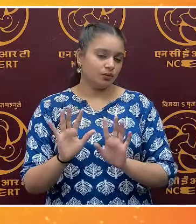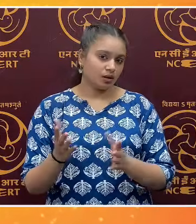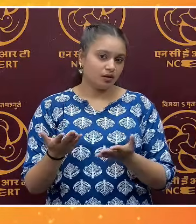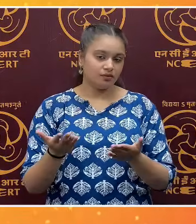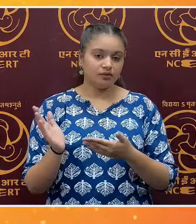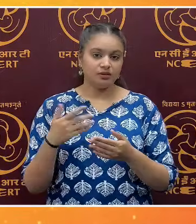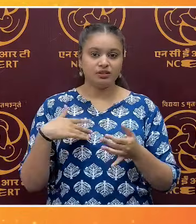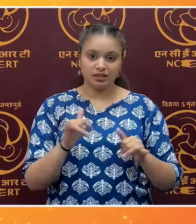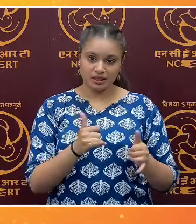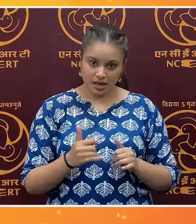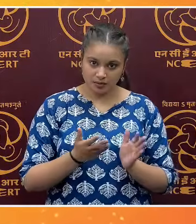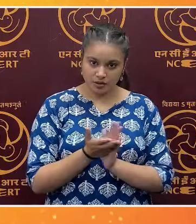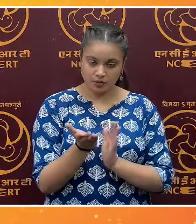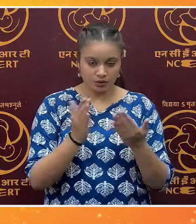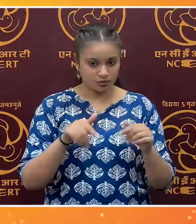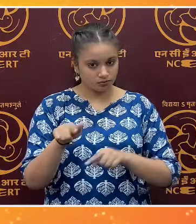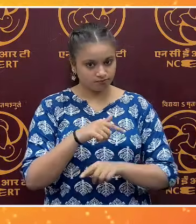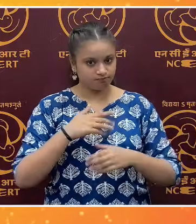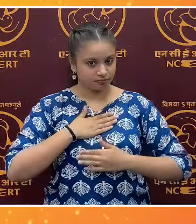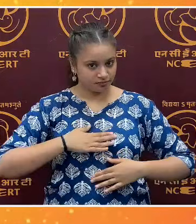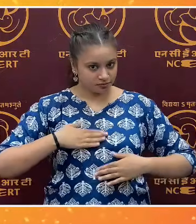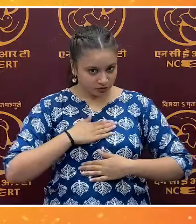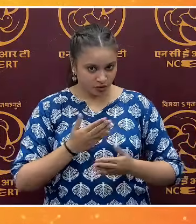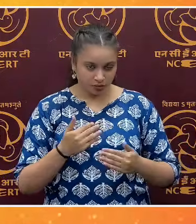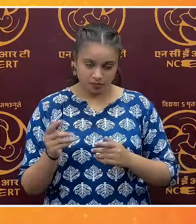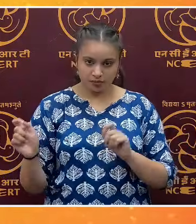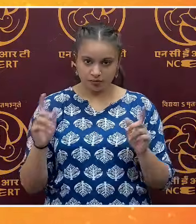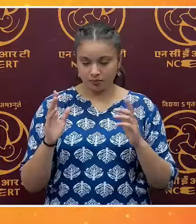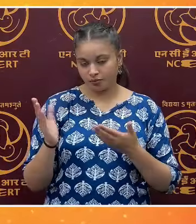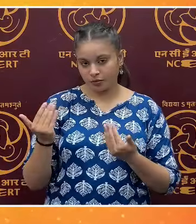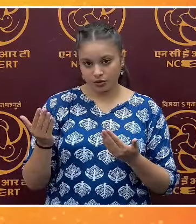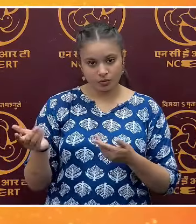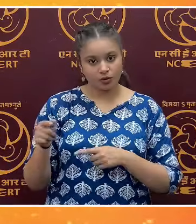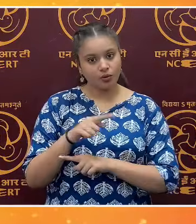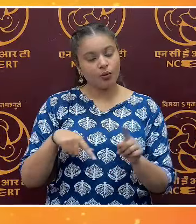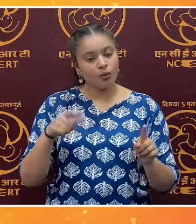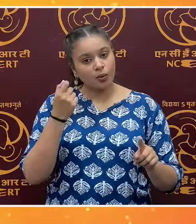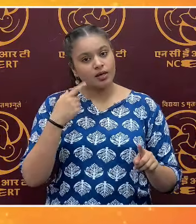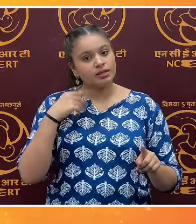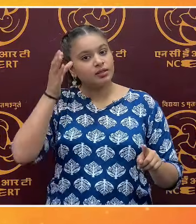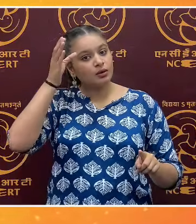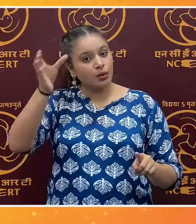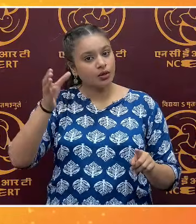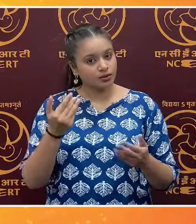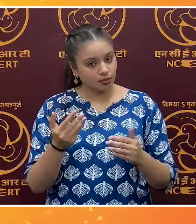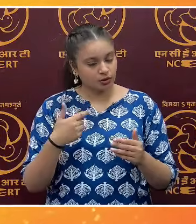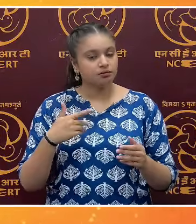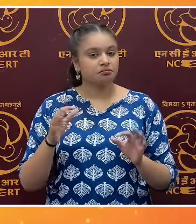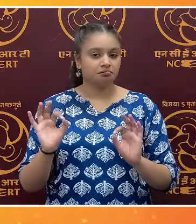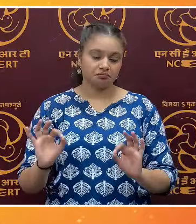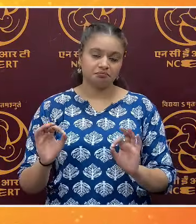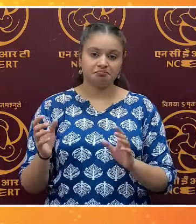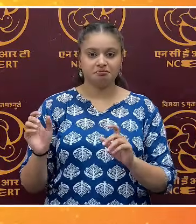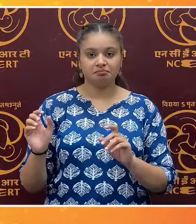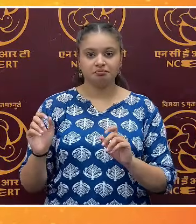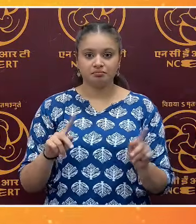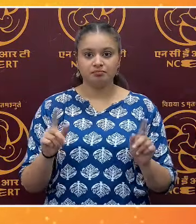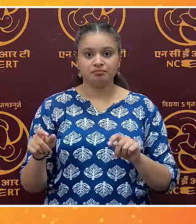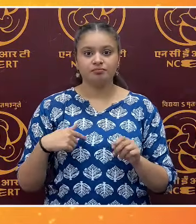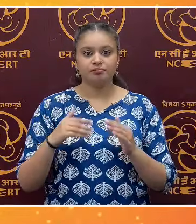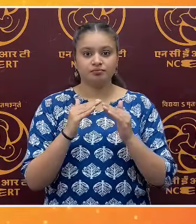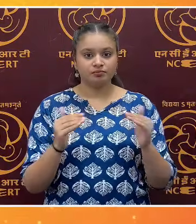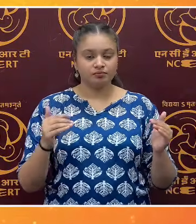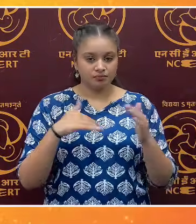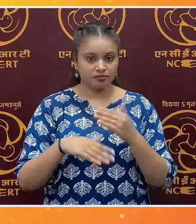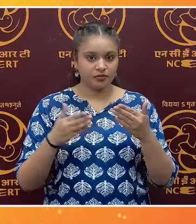of games, student can enjoy this entire setup. They understand the concept also. Very nice. And so, welcome to the household